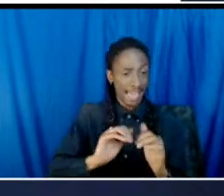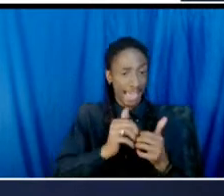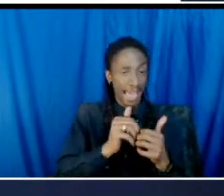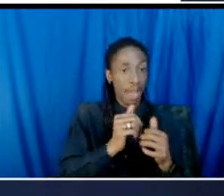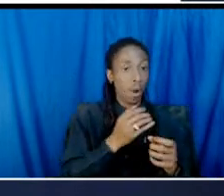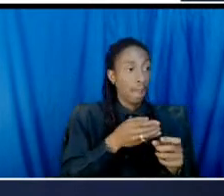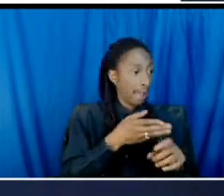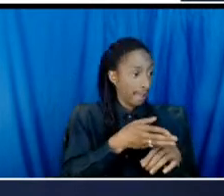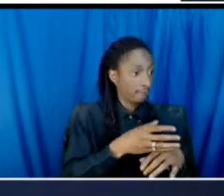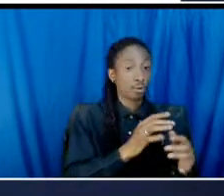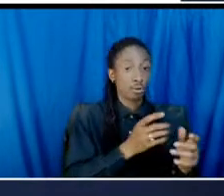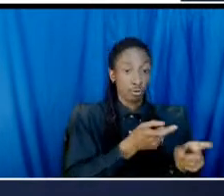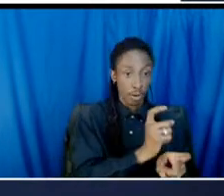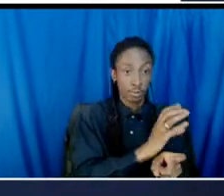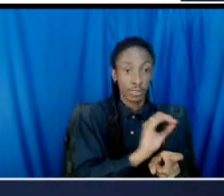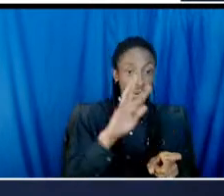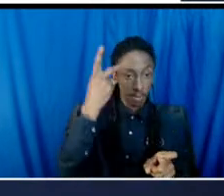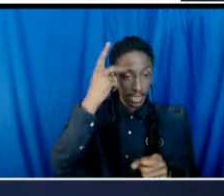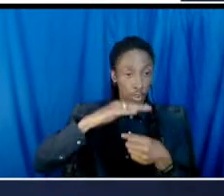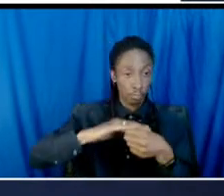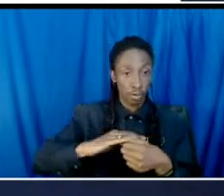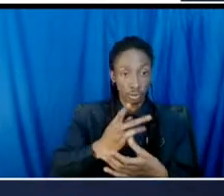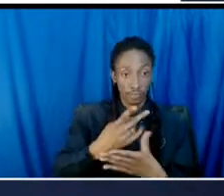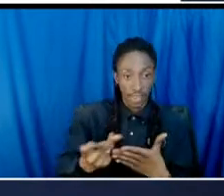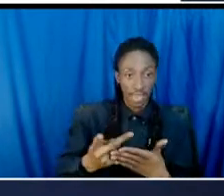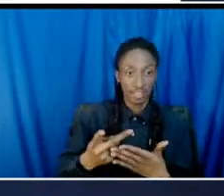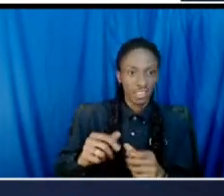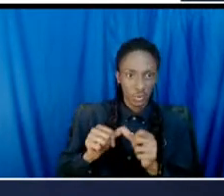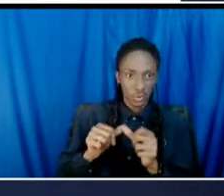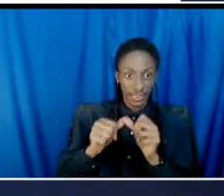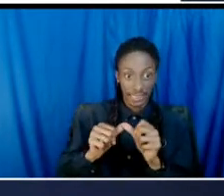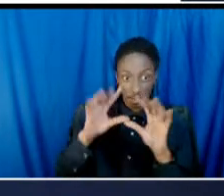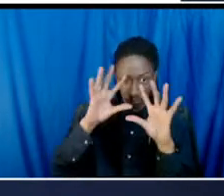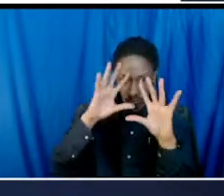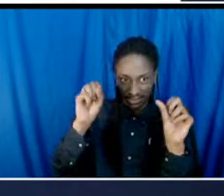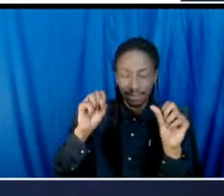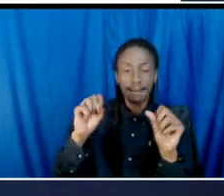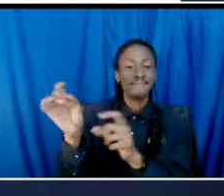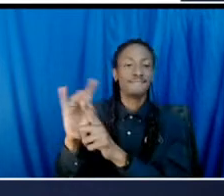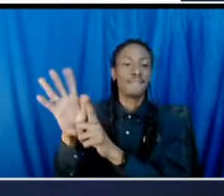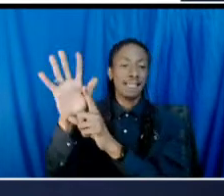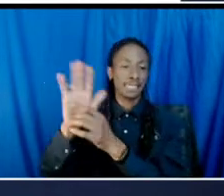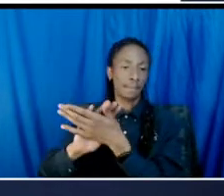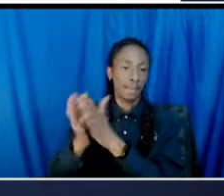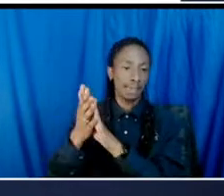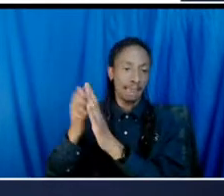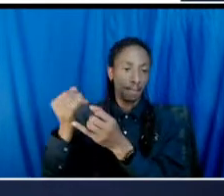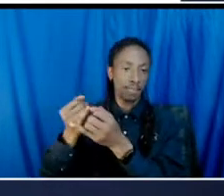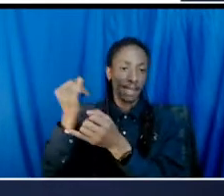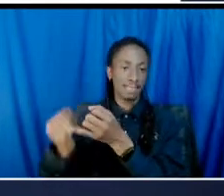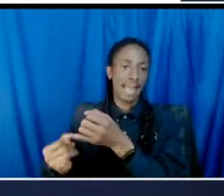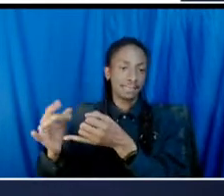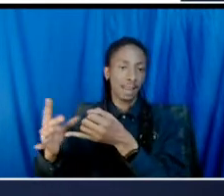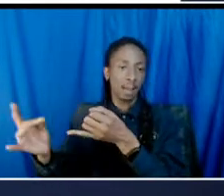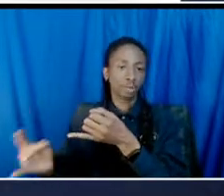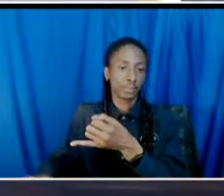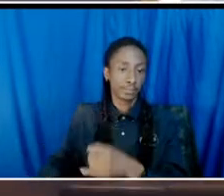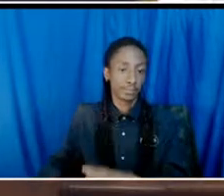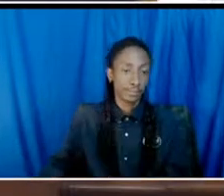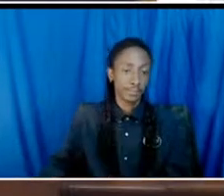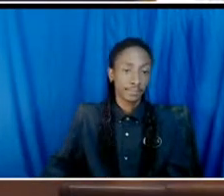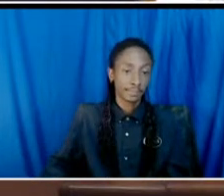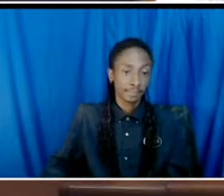pressure failed to keep Donald Trump in office, violence became the last option.